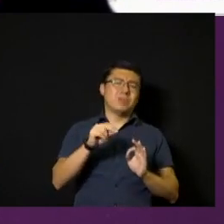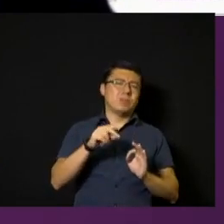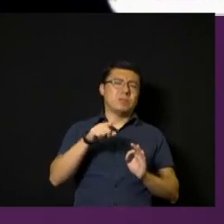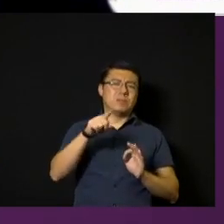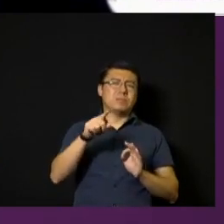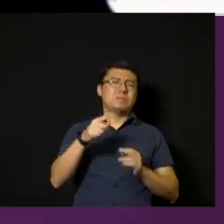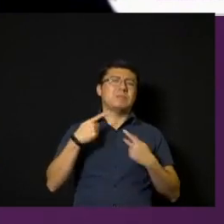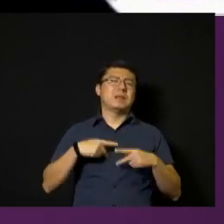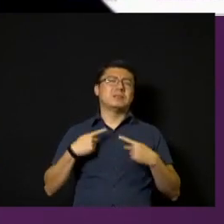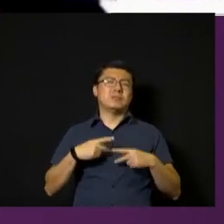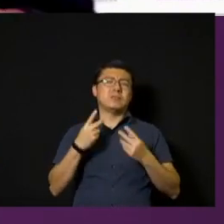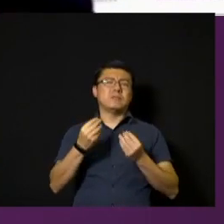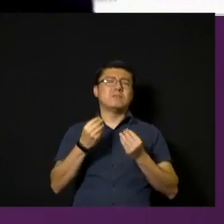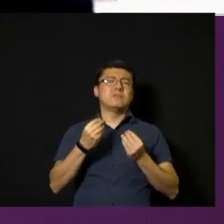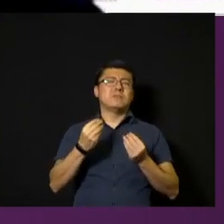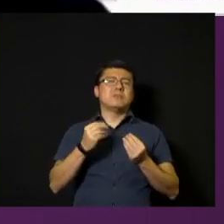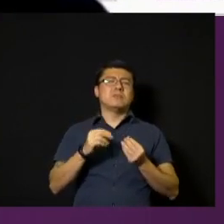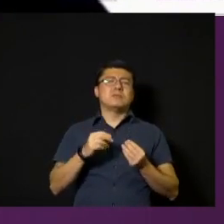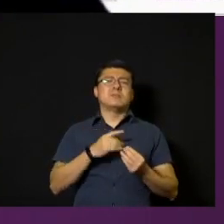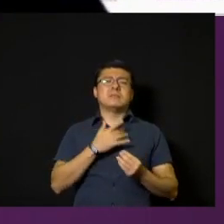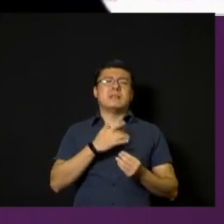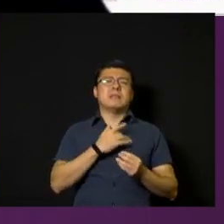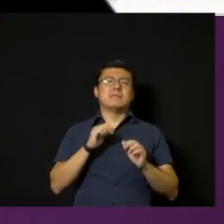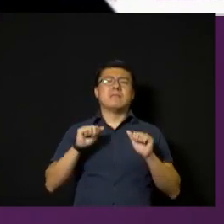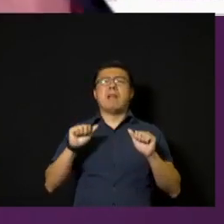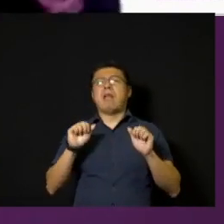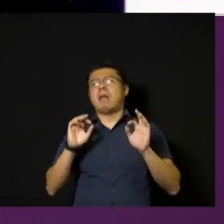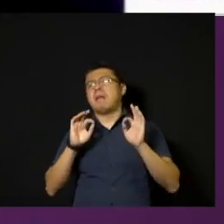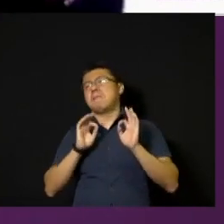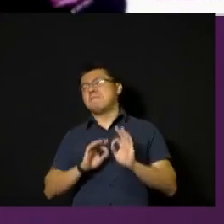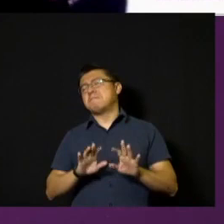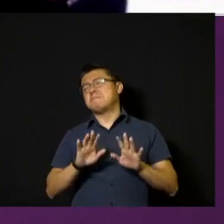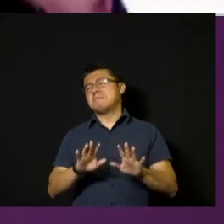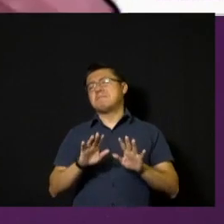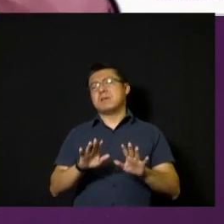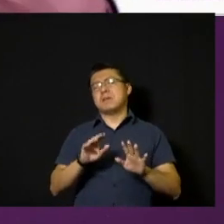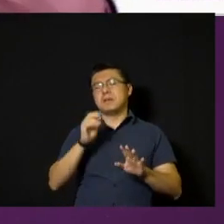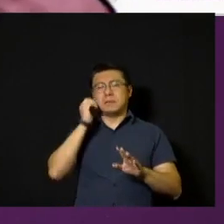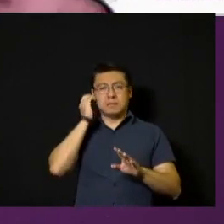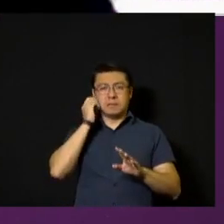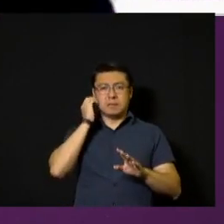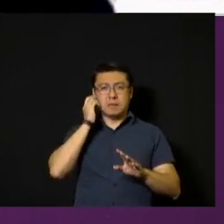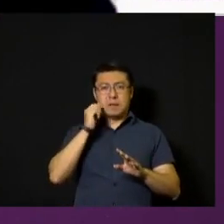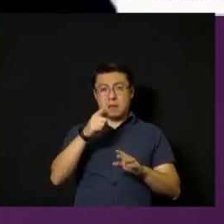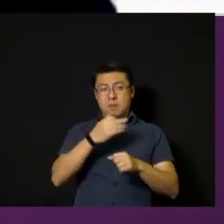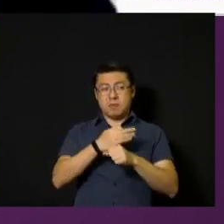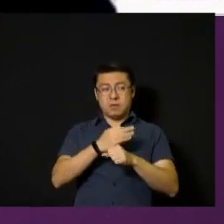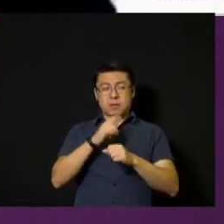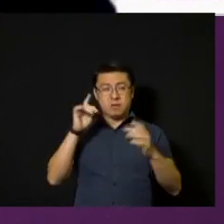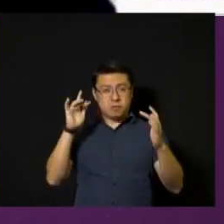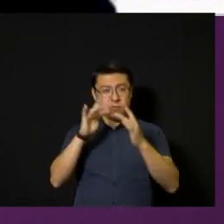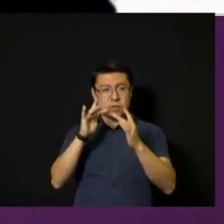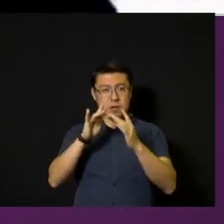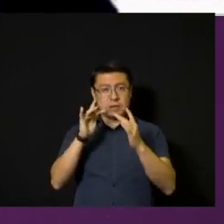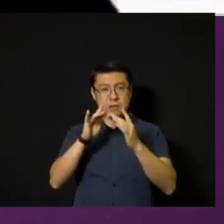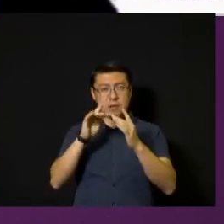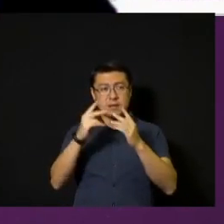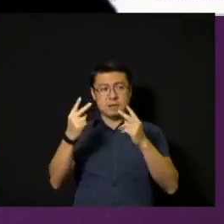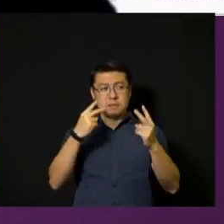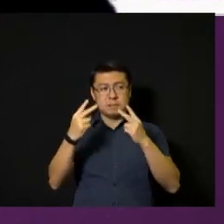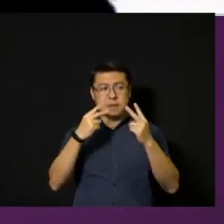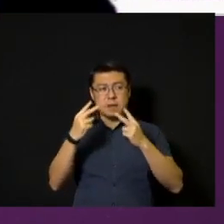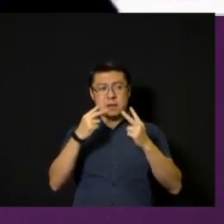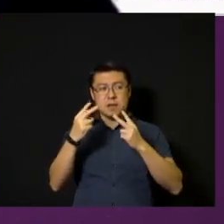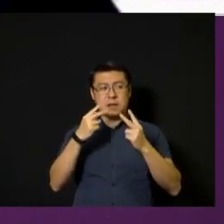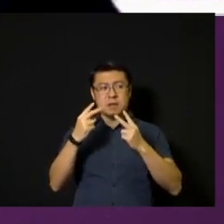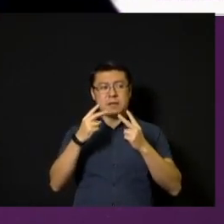people is comfortable in being uncomfortable. So if you're connected to this